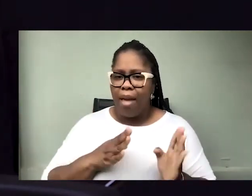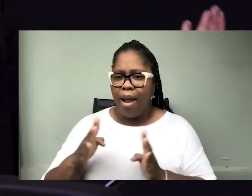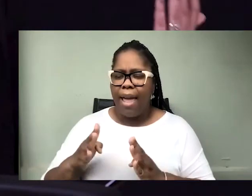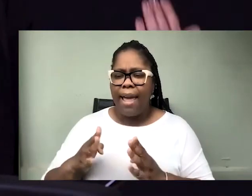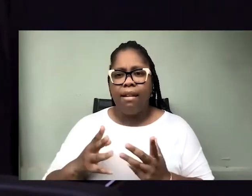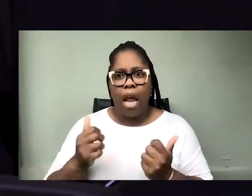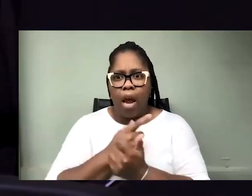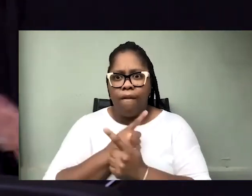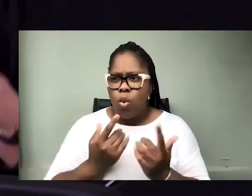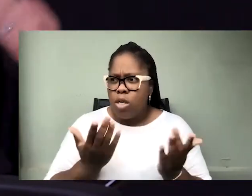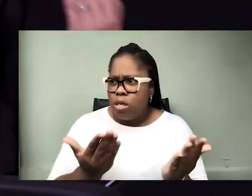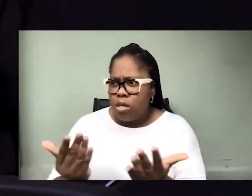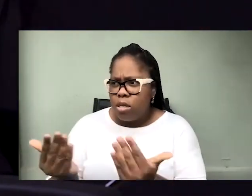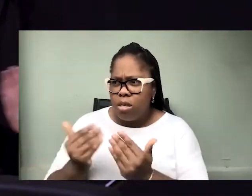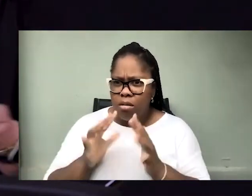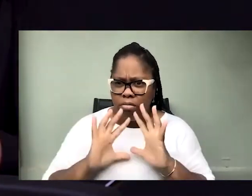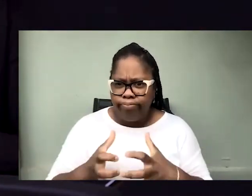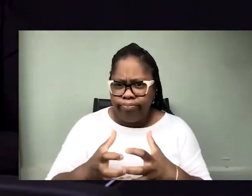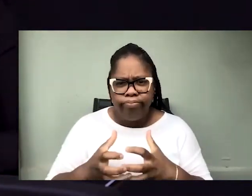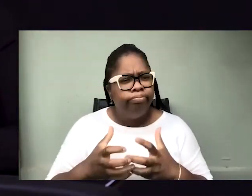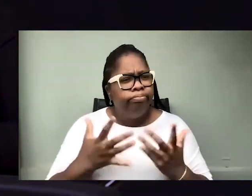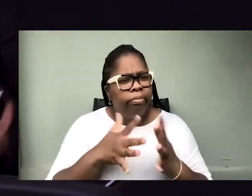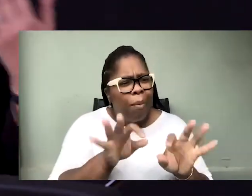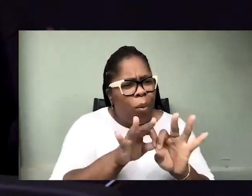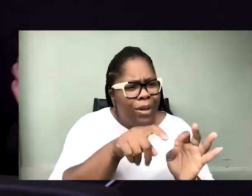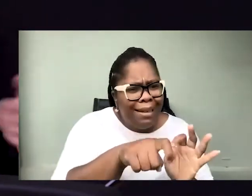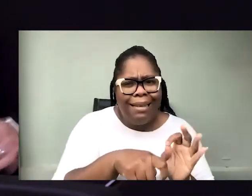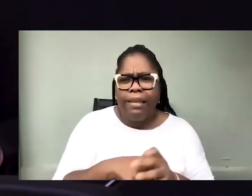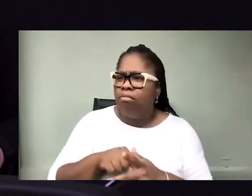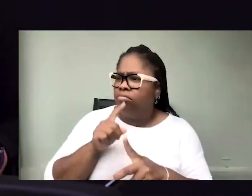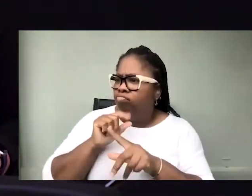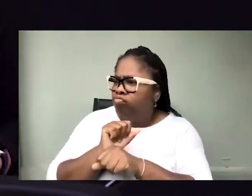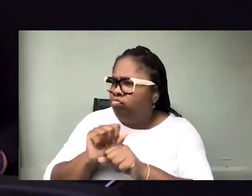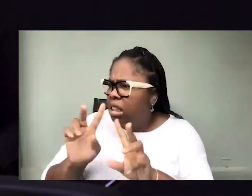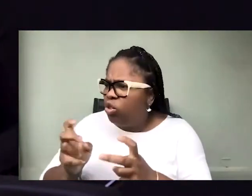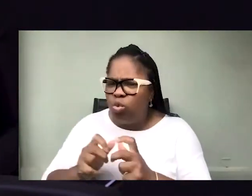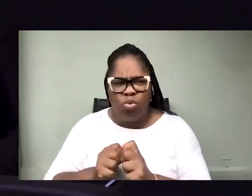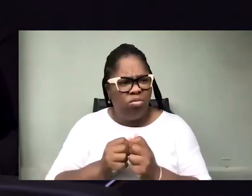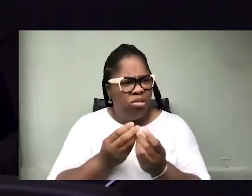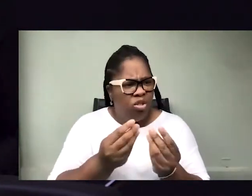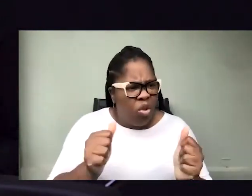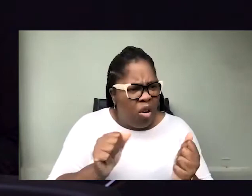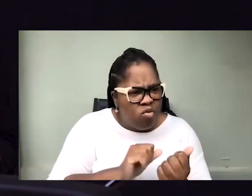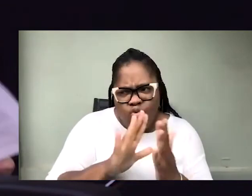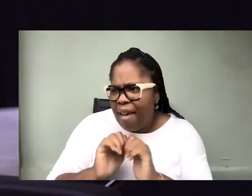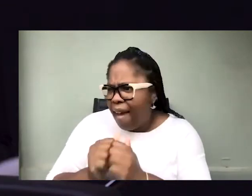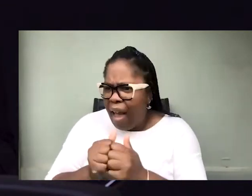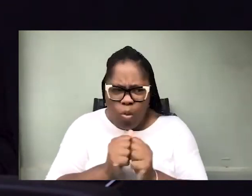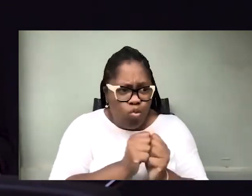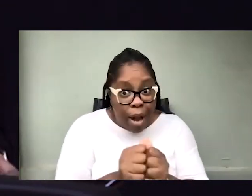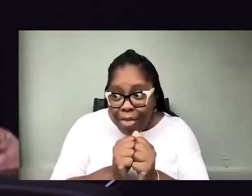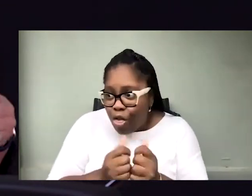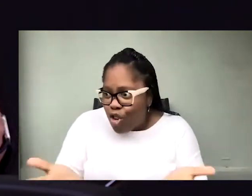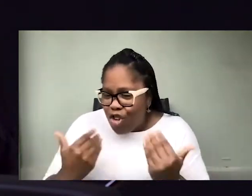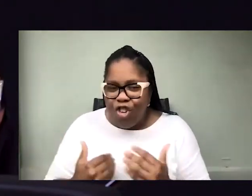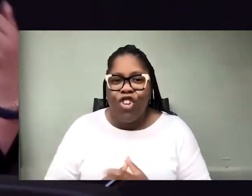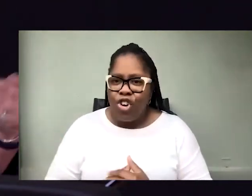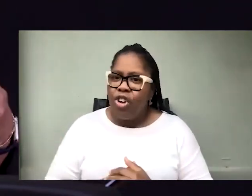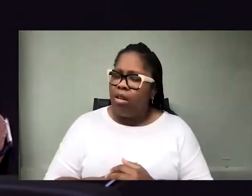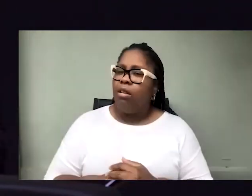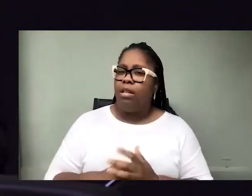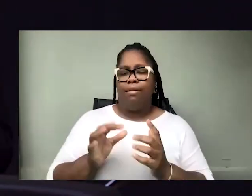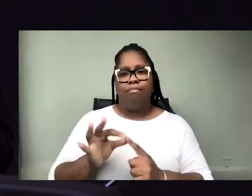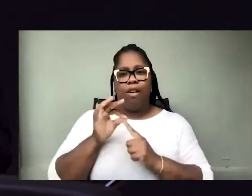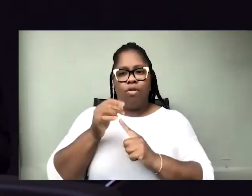our key needs? What are our true issues? And how do we start to address those and address those together? Especially because